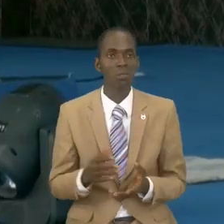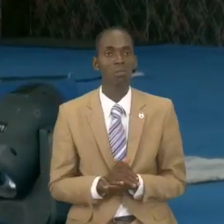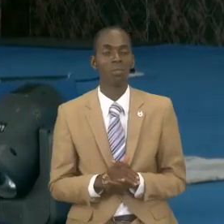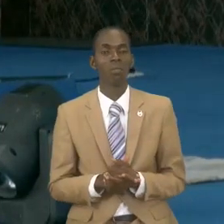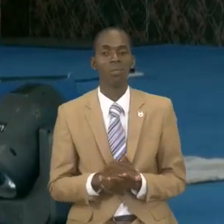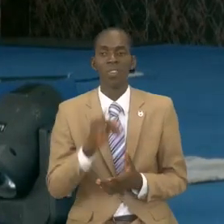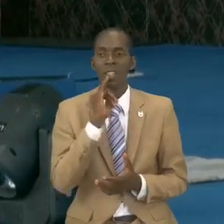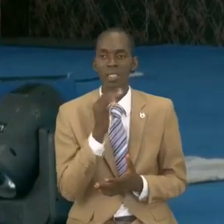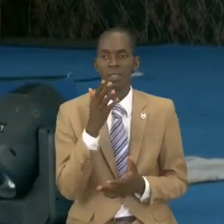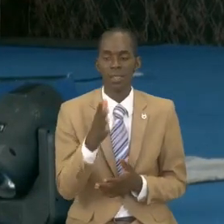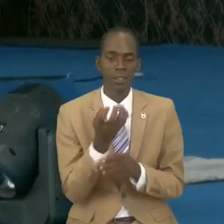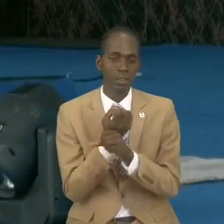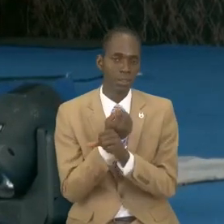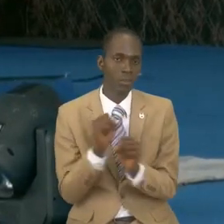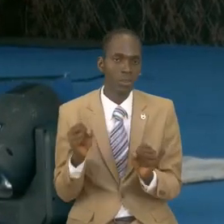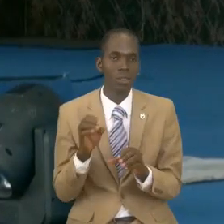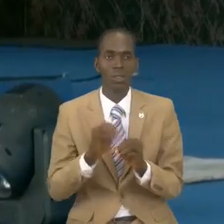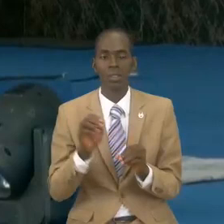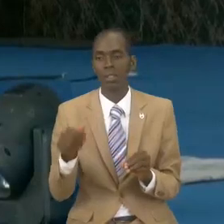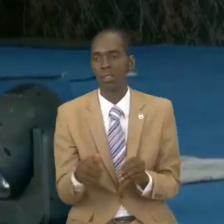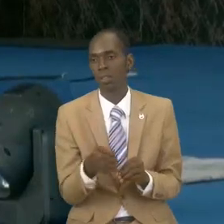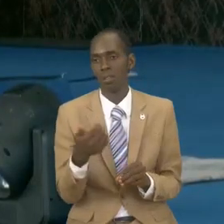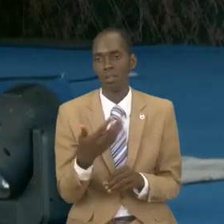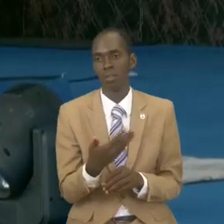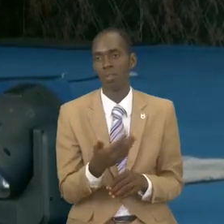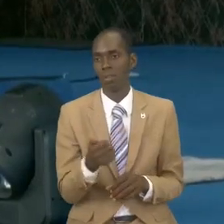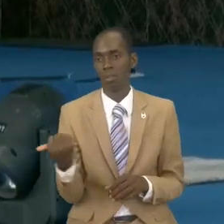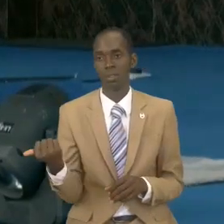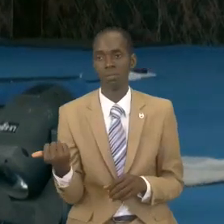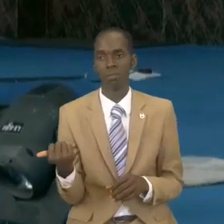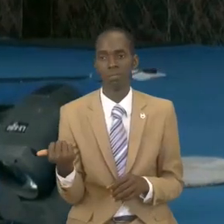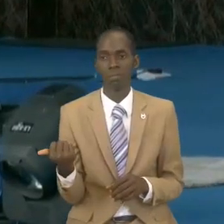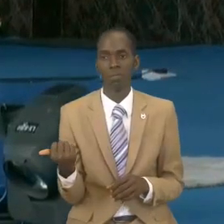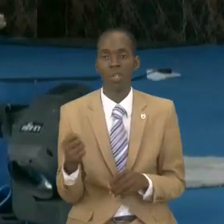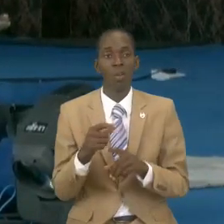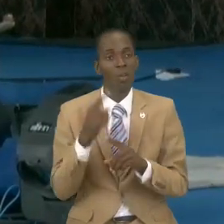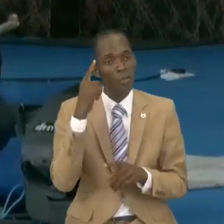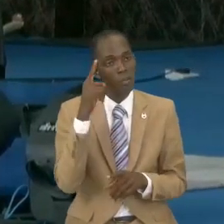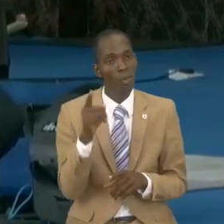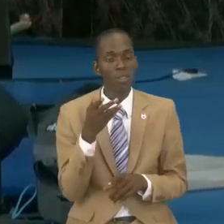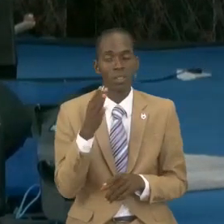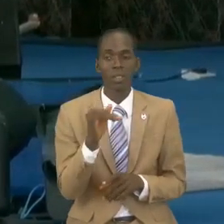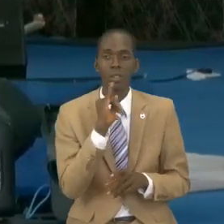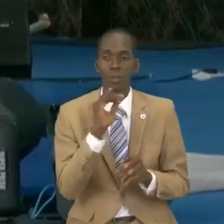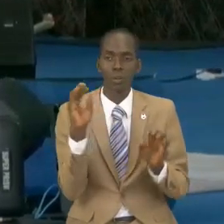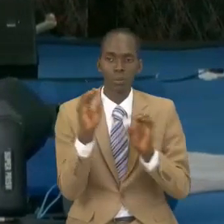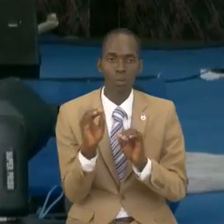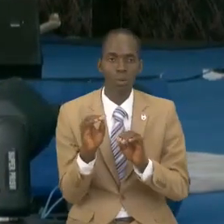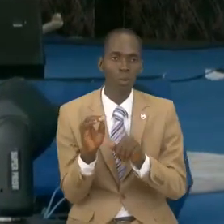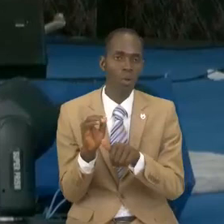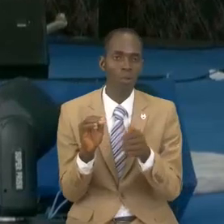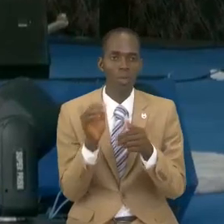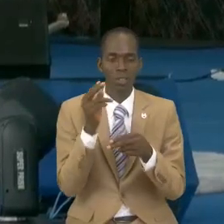is there salvation in any other, but for there is none other name